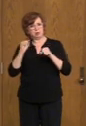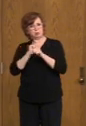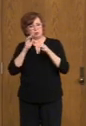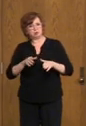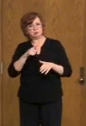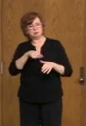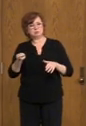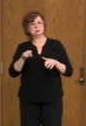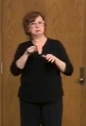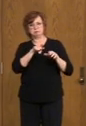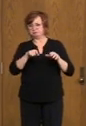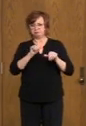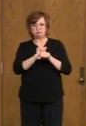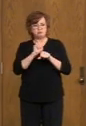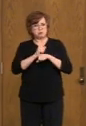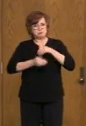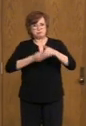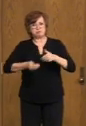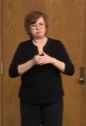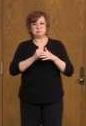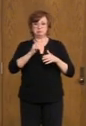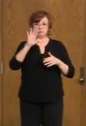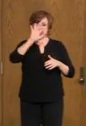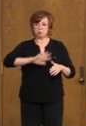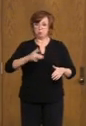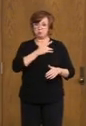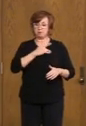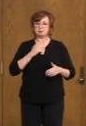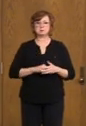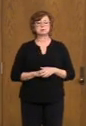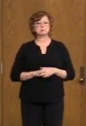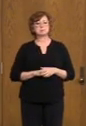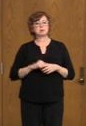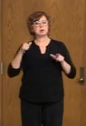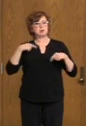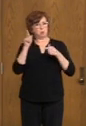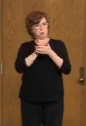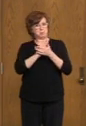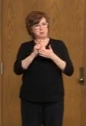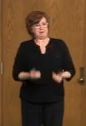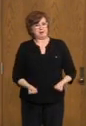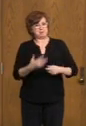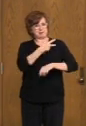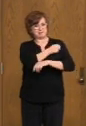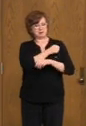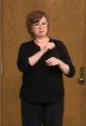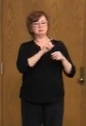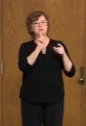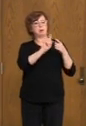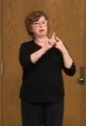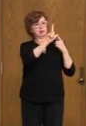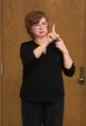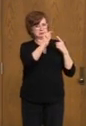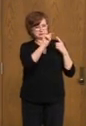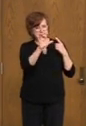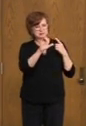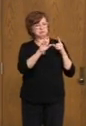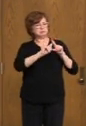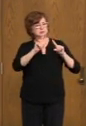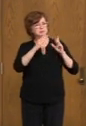are administering vaccinations throughout the province. In the past week, we've administered vaccines in long-term care facilities in a number